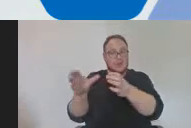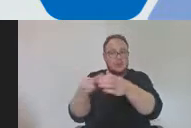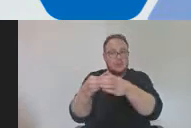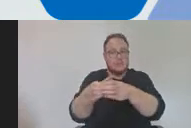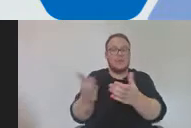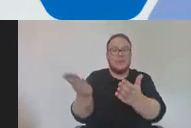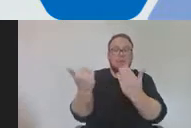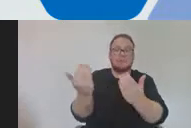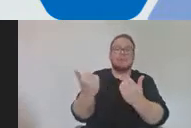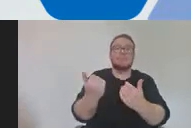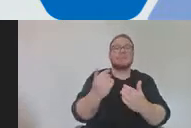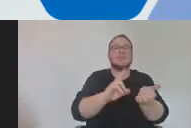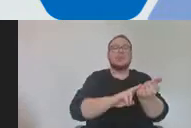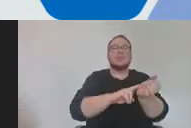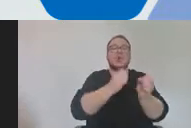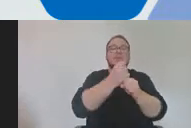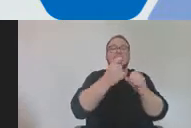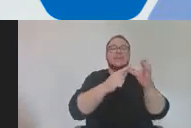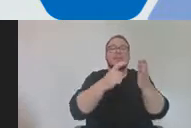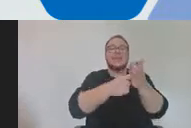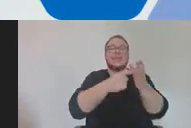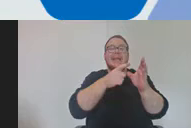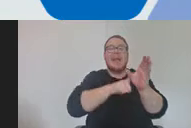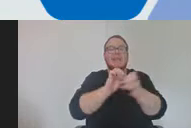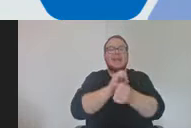from the southwest of Staffordshire.